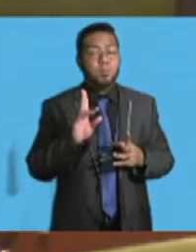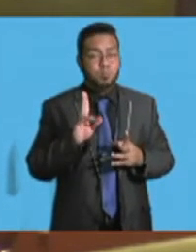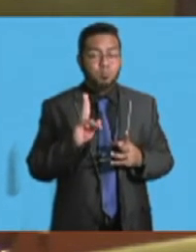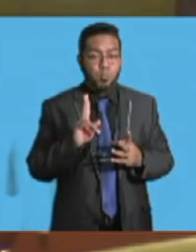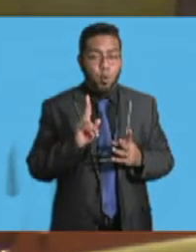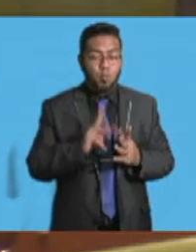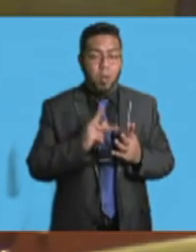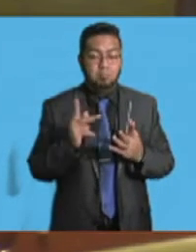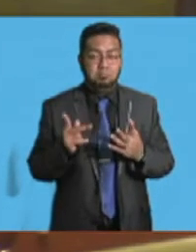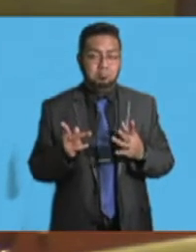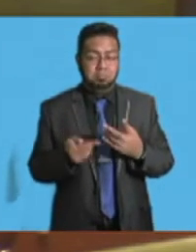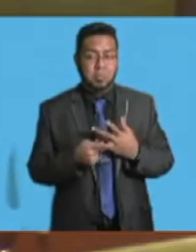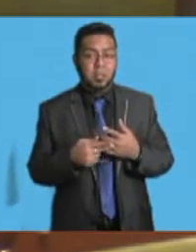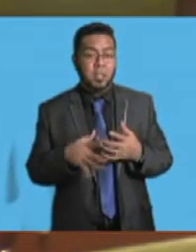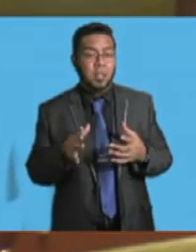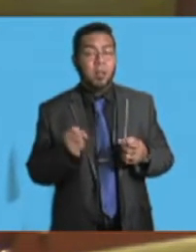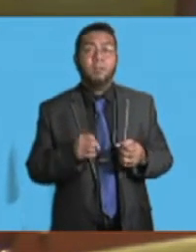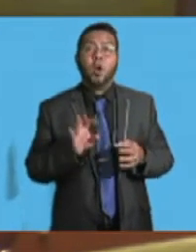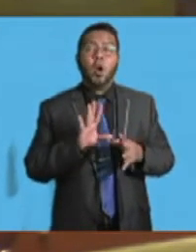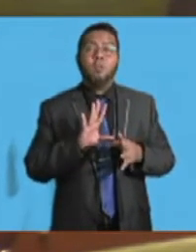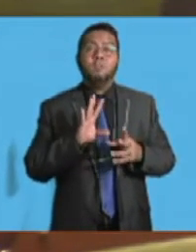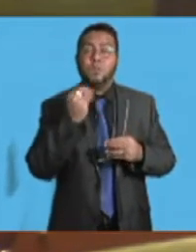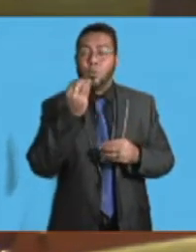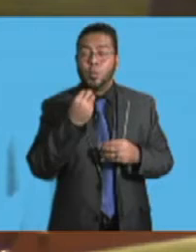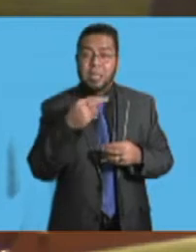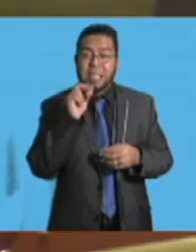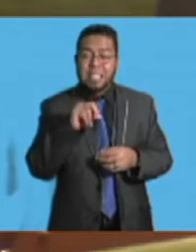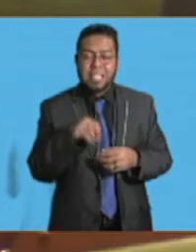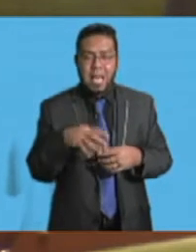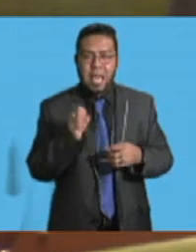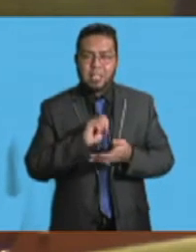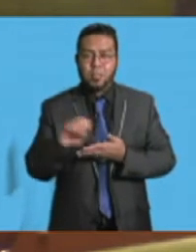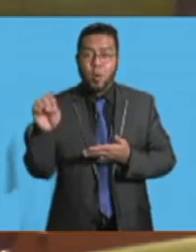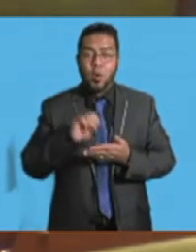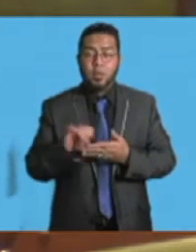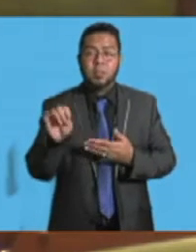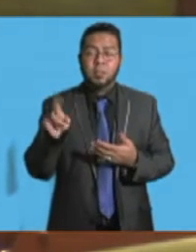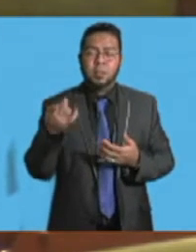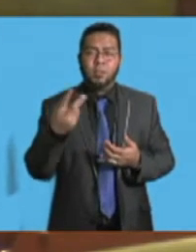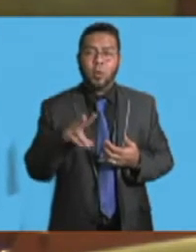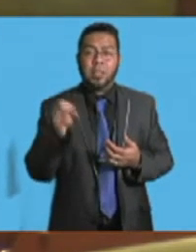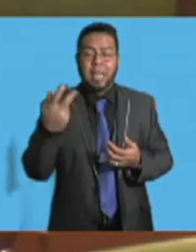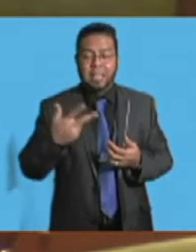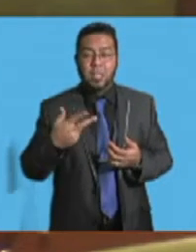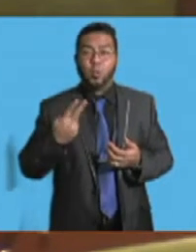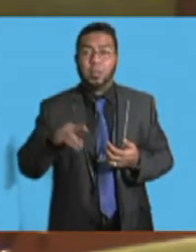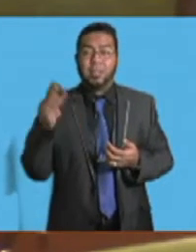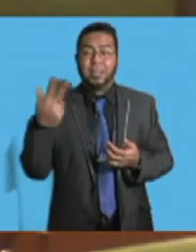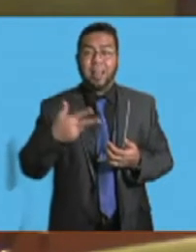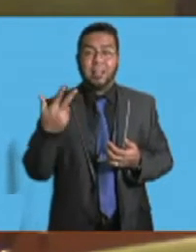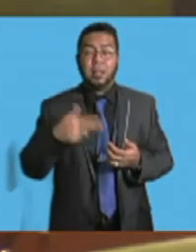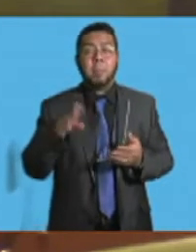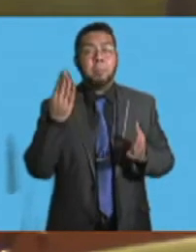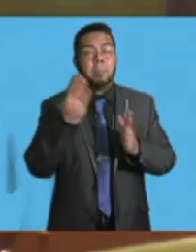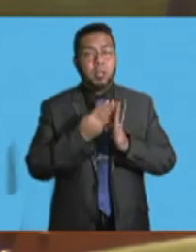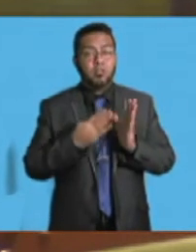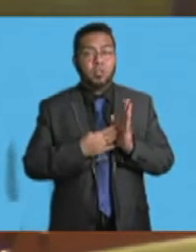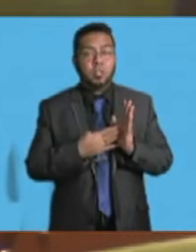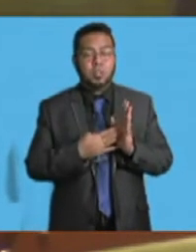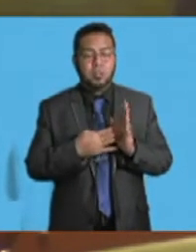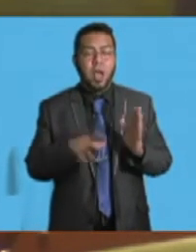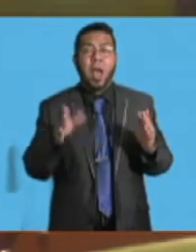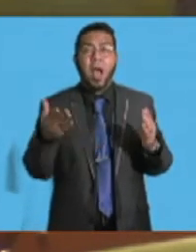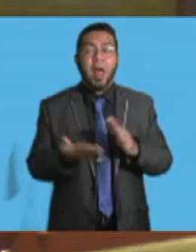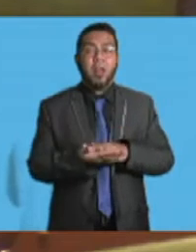for domestic food needs and exports. Madam Speaker, allow me to elaborate on 2018-2019 budget and highlight various programs under the